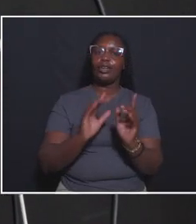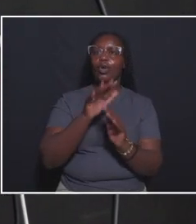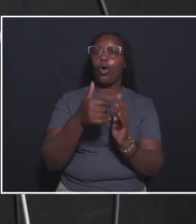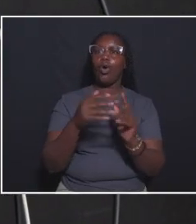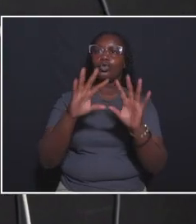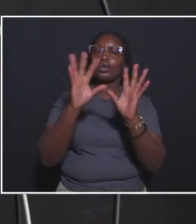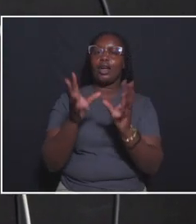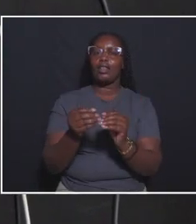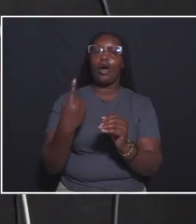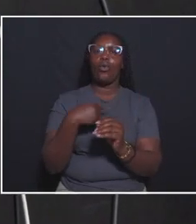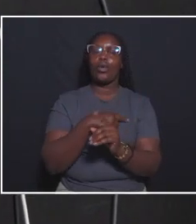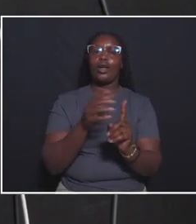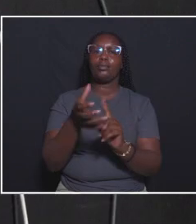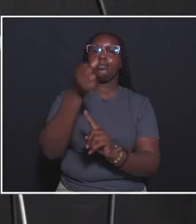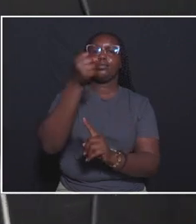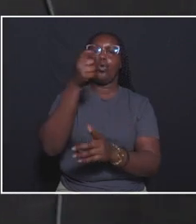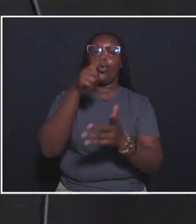what we get.